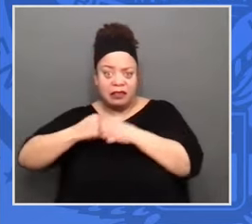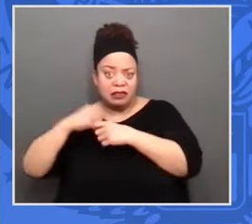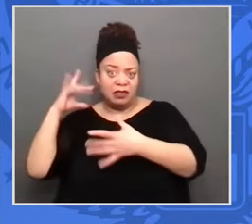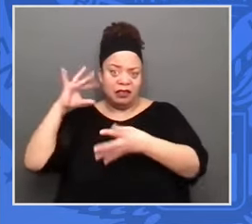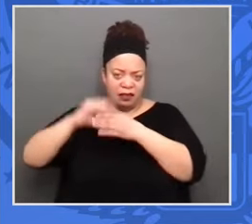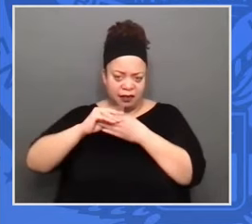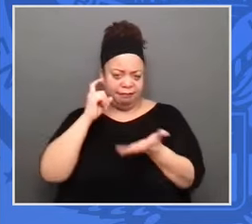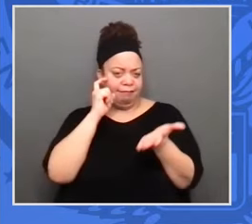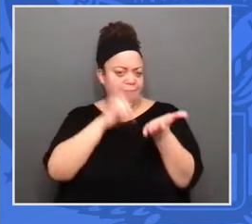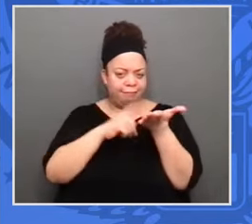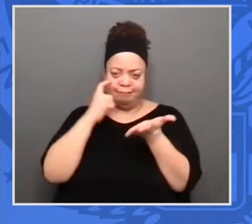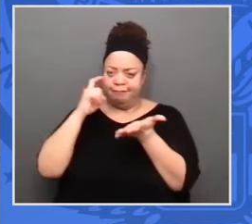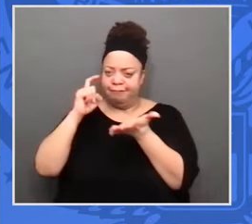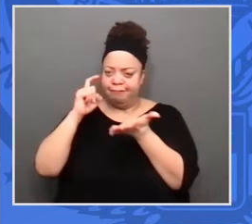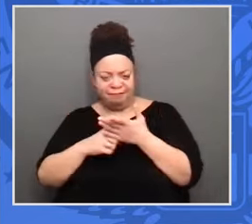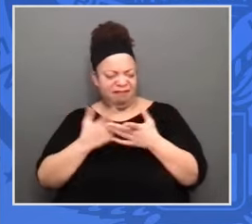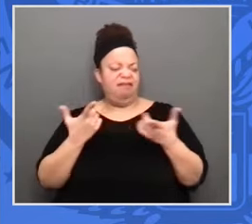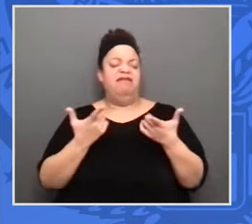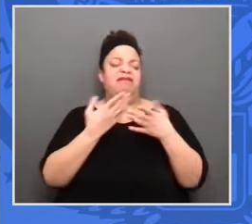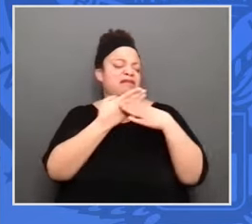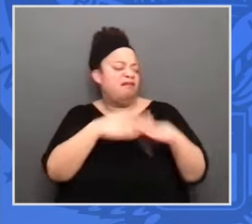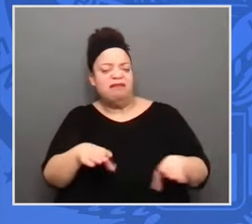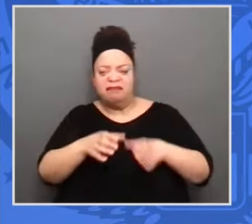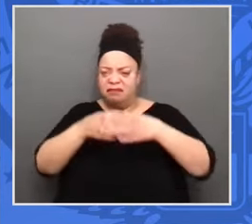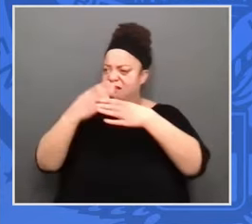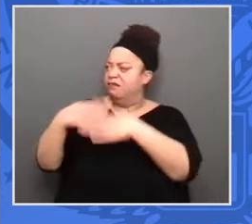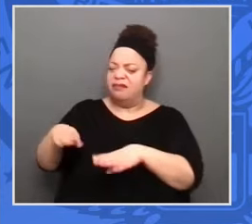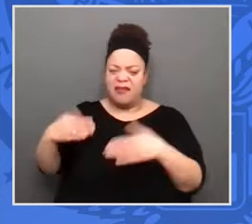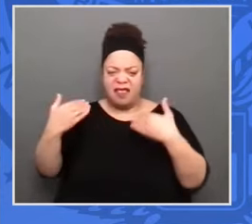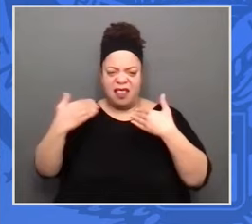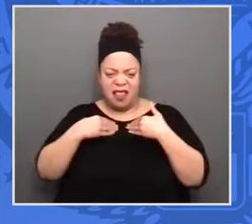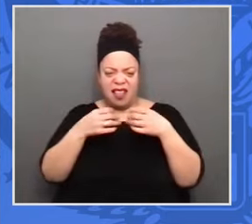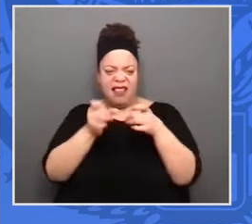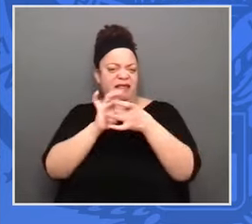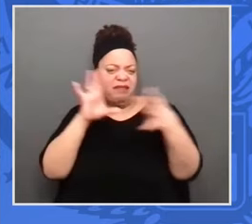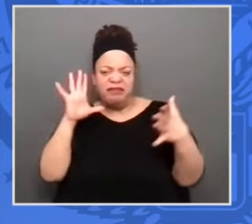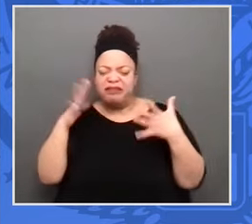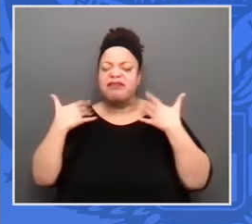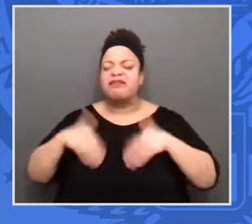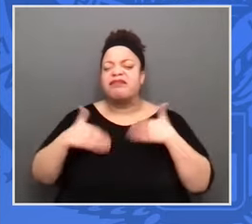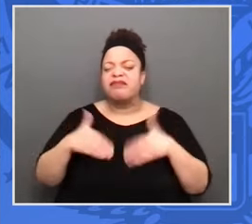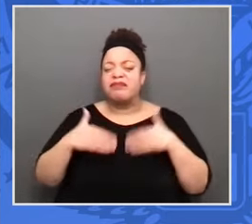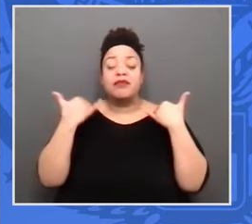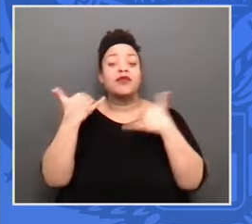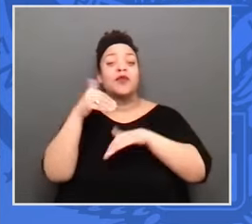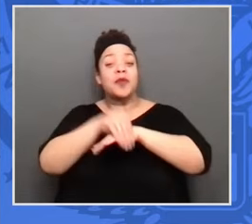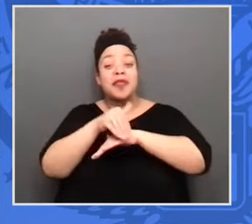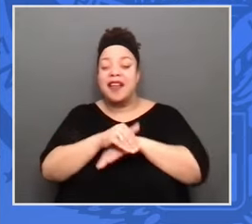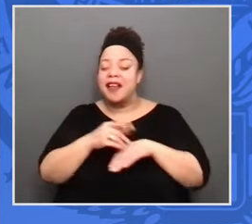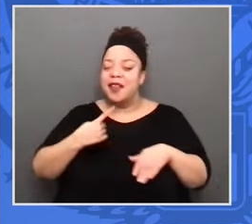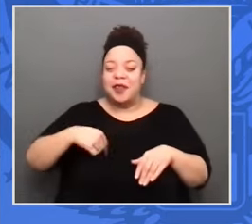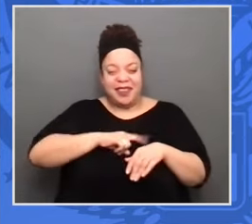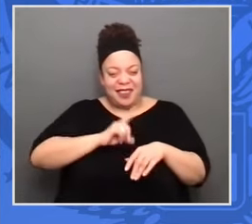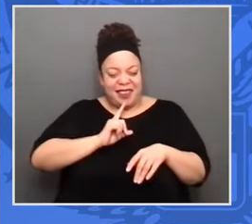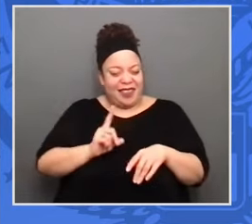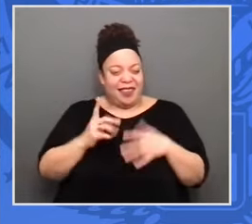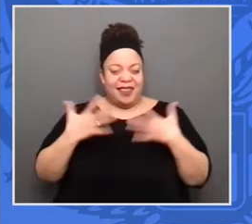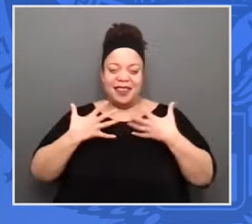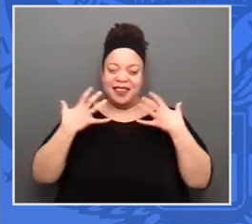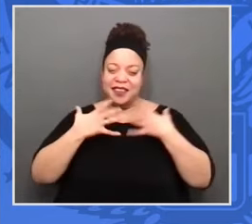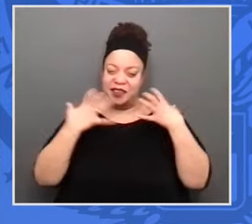tonight, we ponder the United States of America, the practice of our democracy,